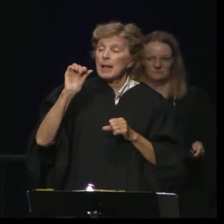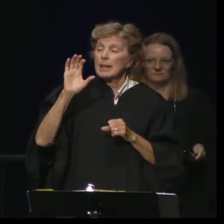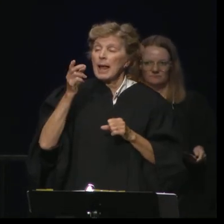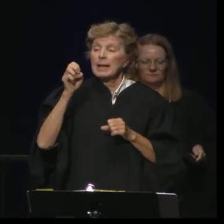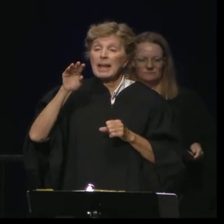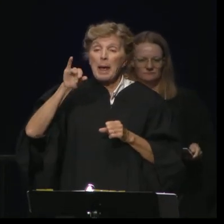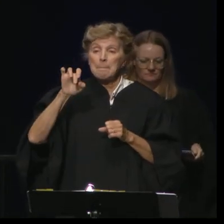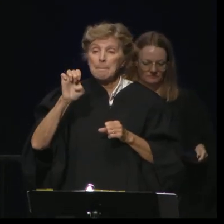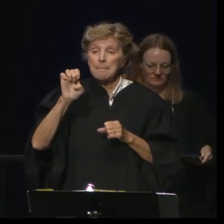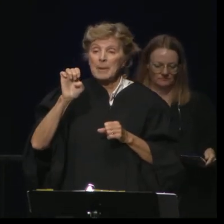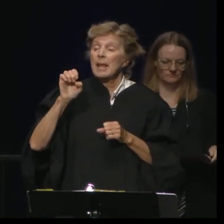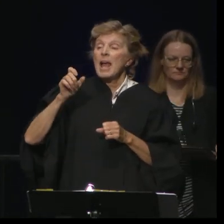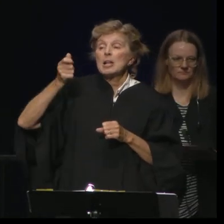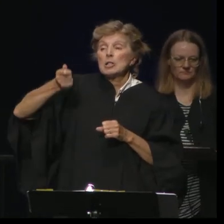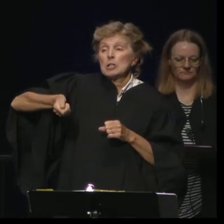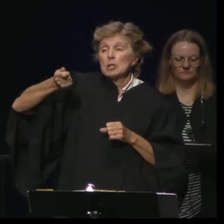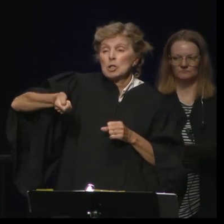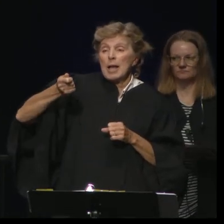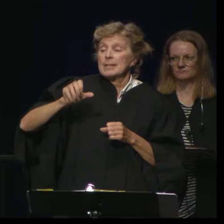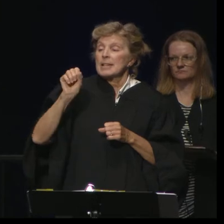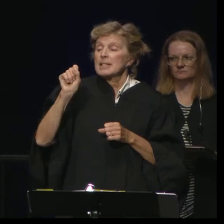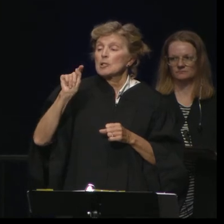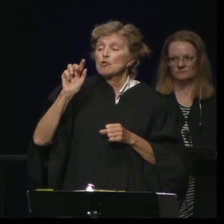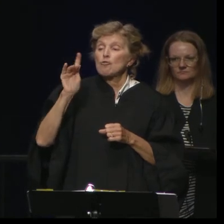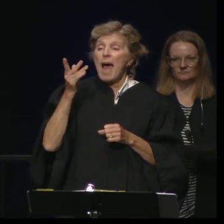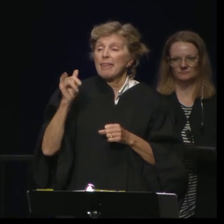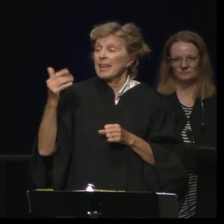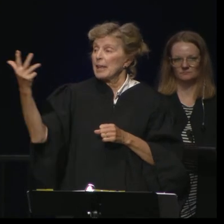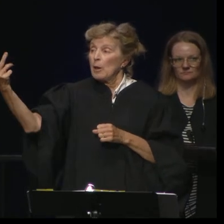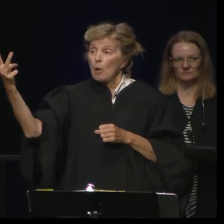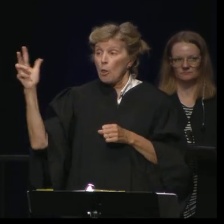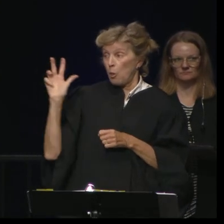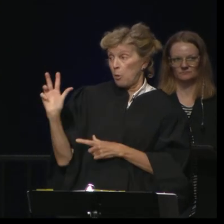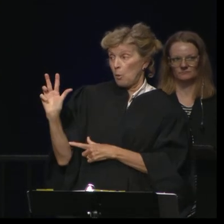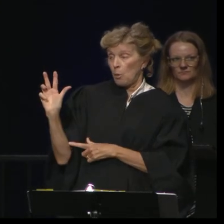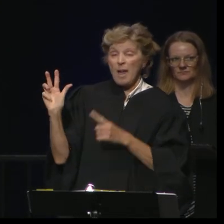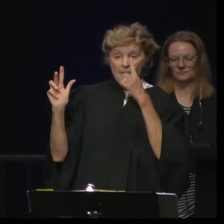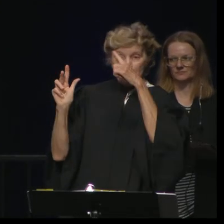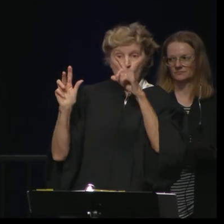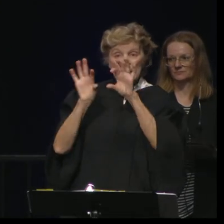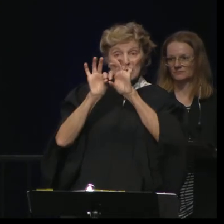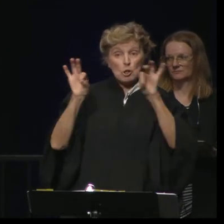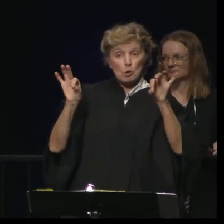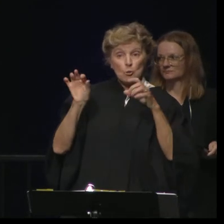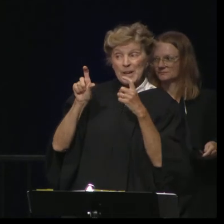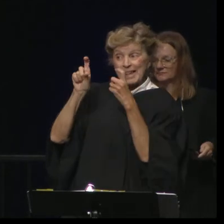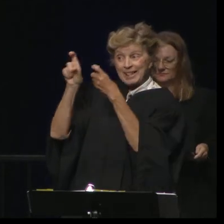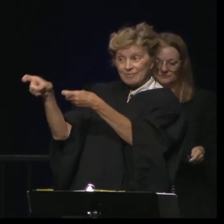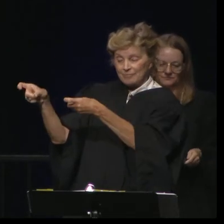Strathy to the podium for the conferring of the degree.